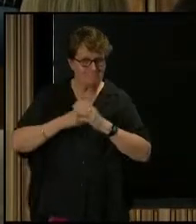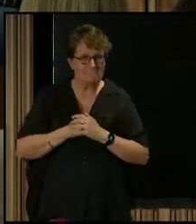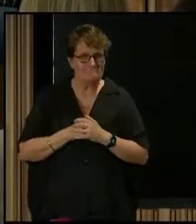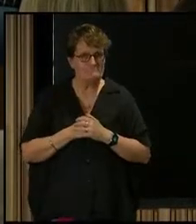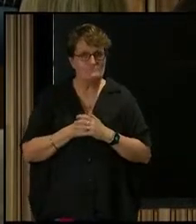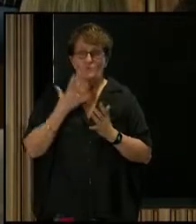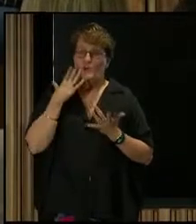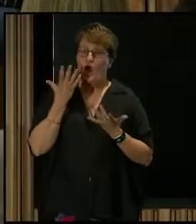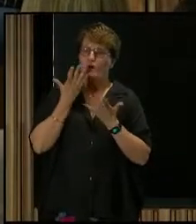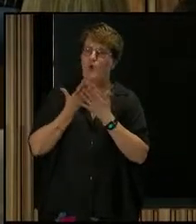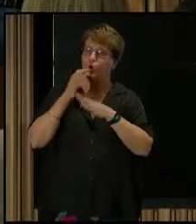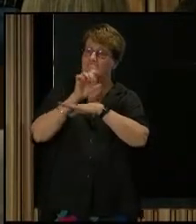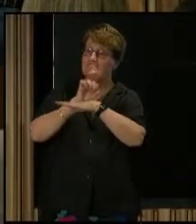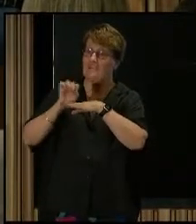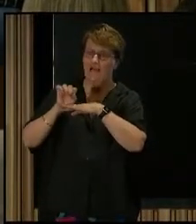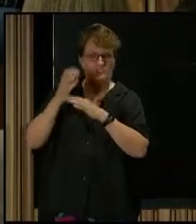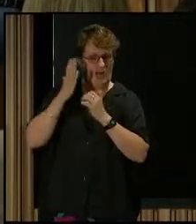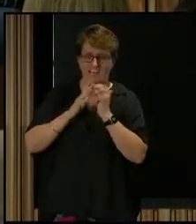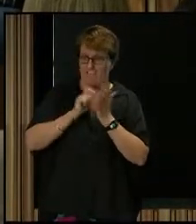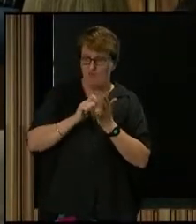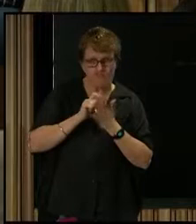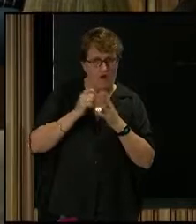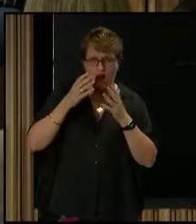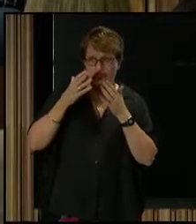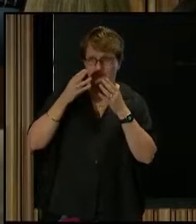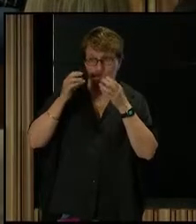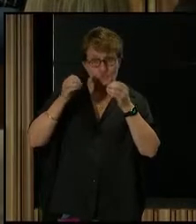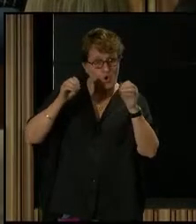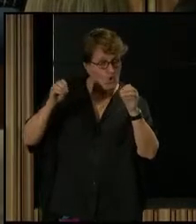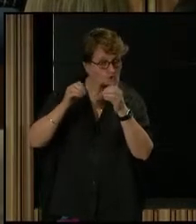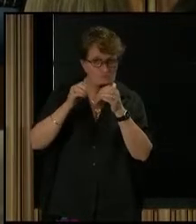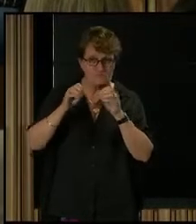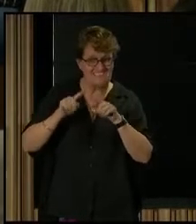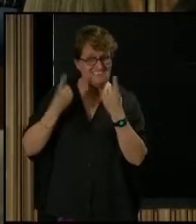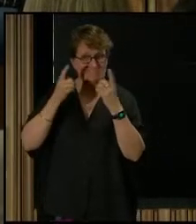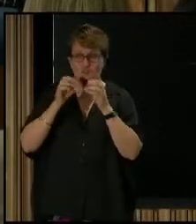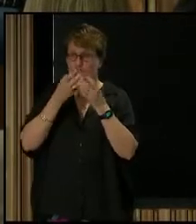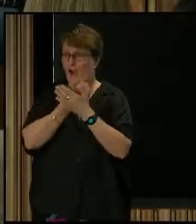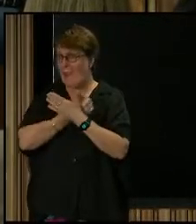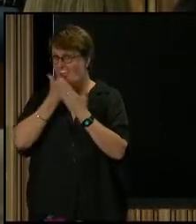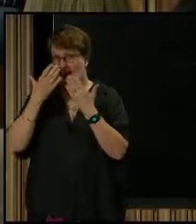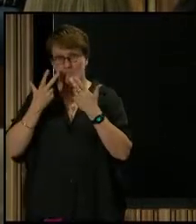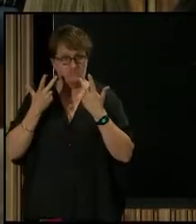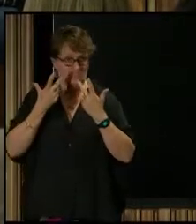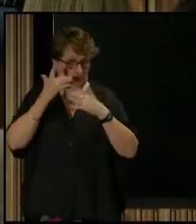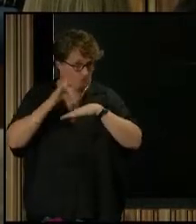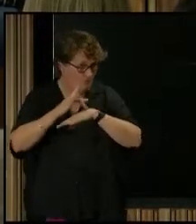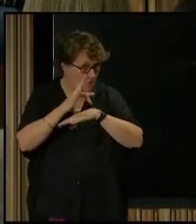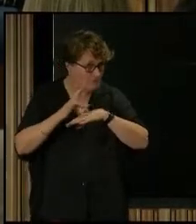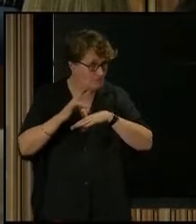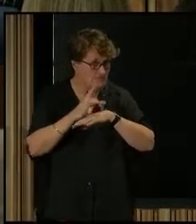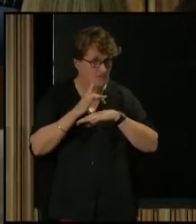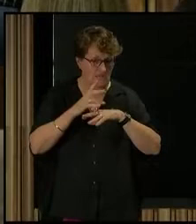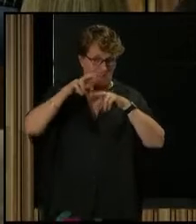when I'm on stage, I never write the songs down. We've done hundreds of shows, and we do a different song every show. But I just sit and